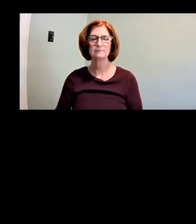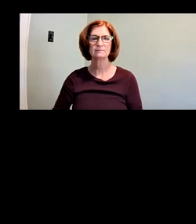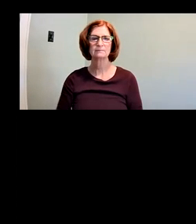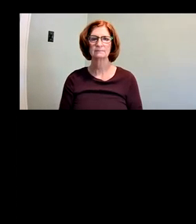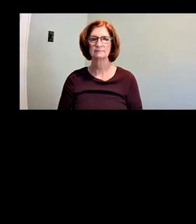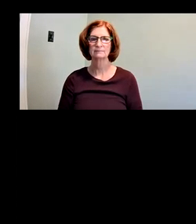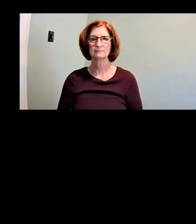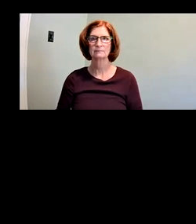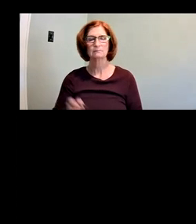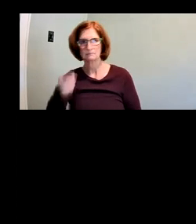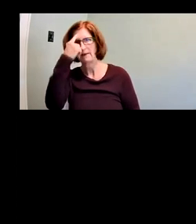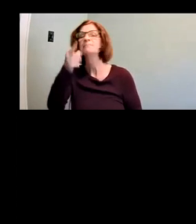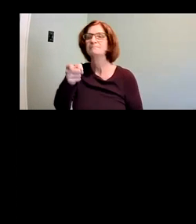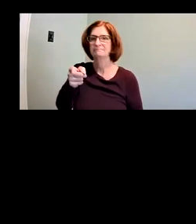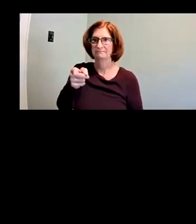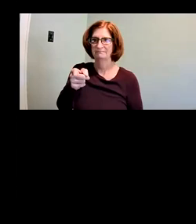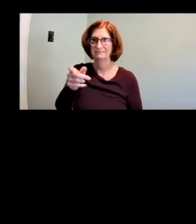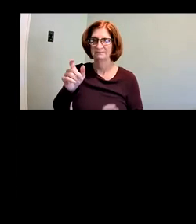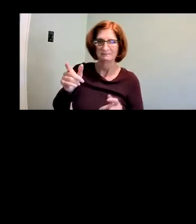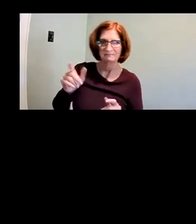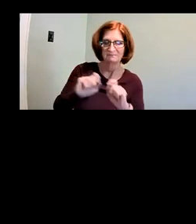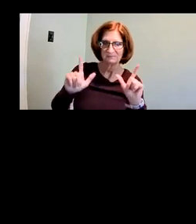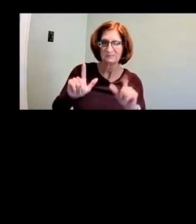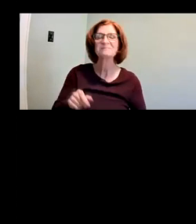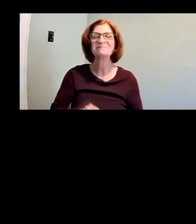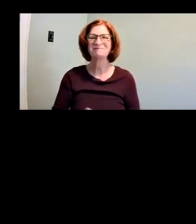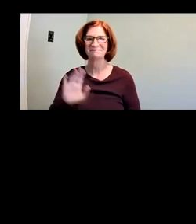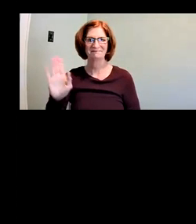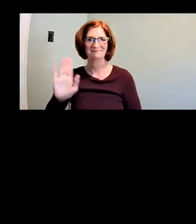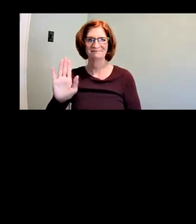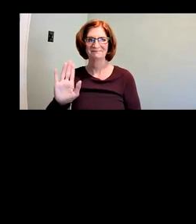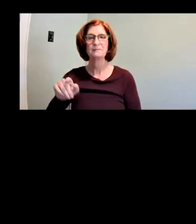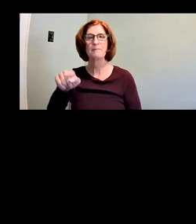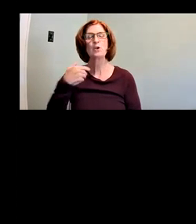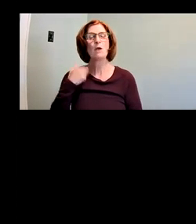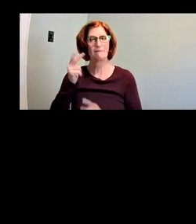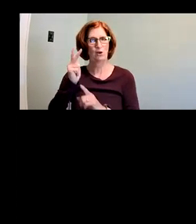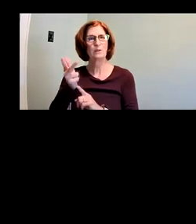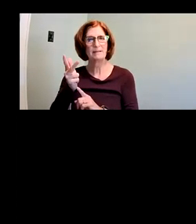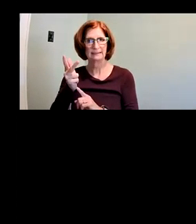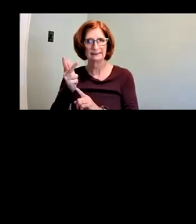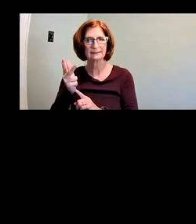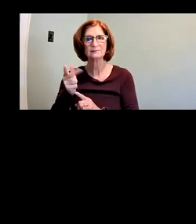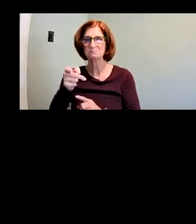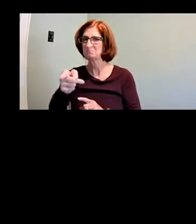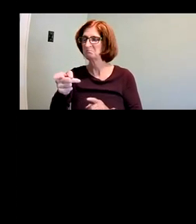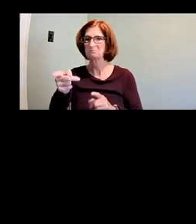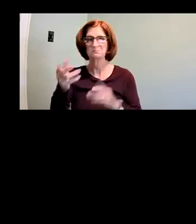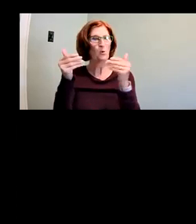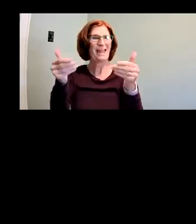I believe. Yep, there she is. Good afternoon. You have 3 minutes, Celeste. You can start now.